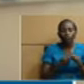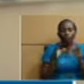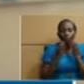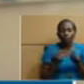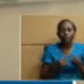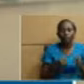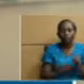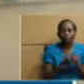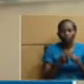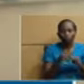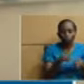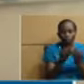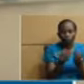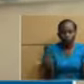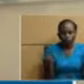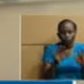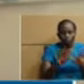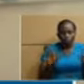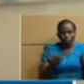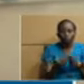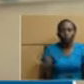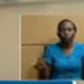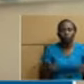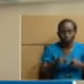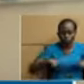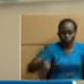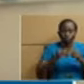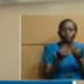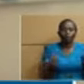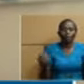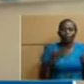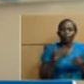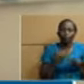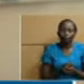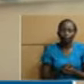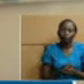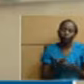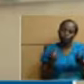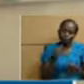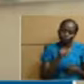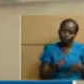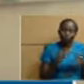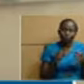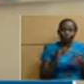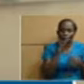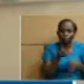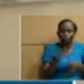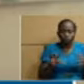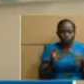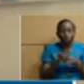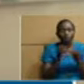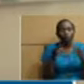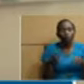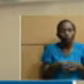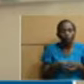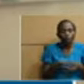children. For the older persons, we are asking you to join groups. These groups not only just for economic gain, but